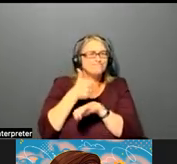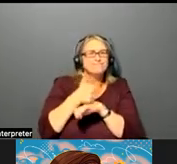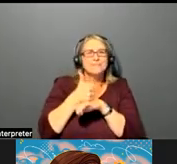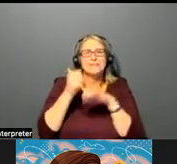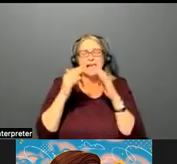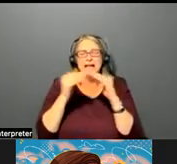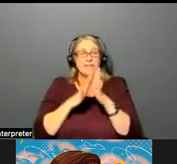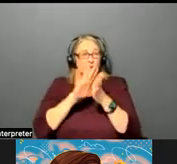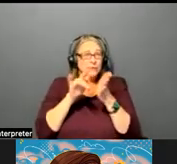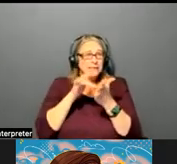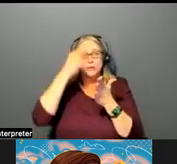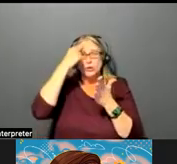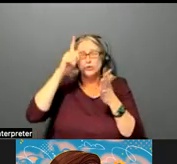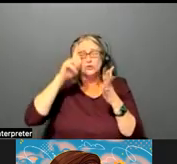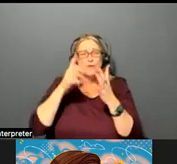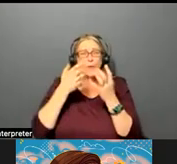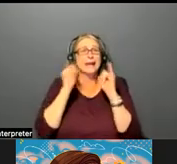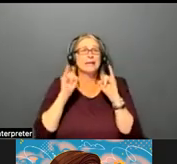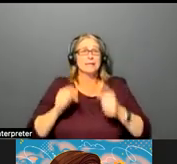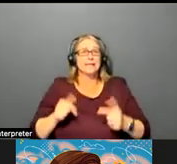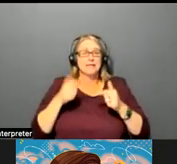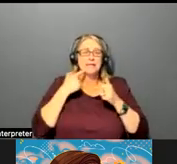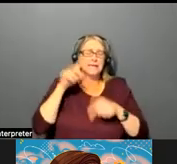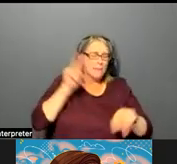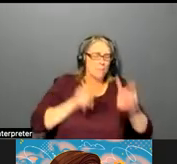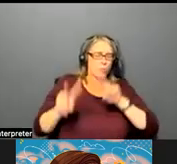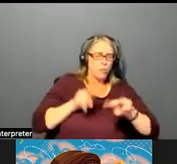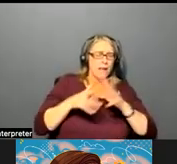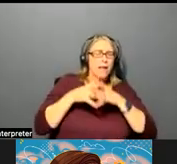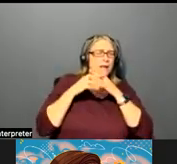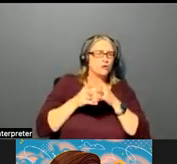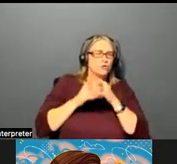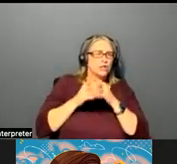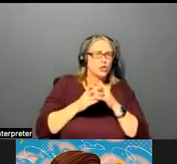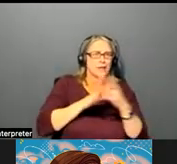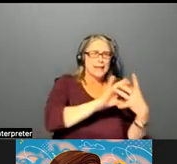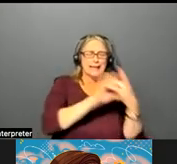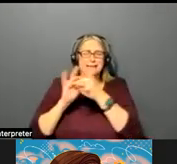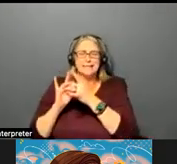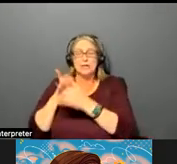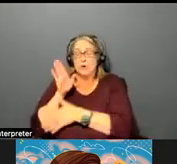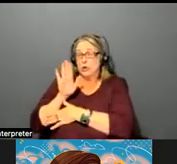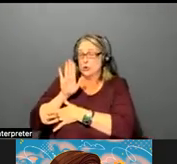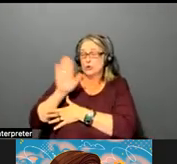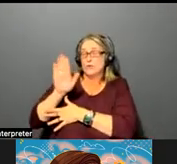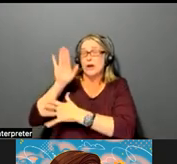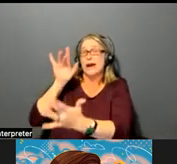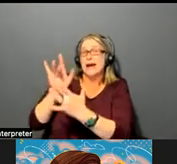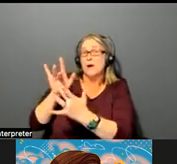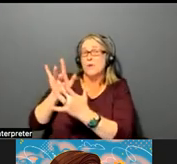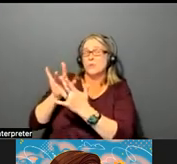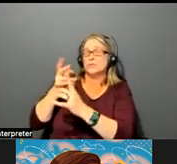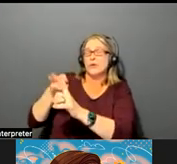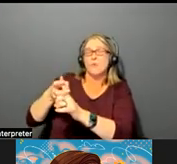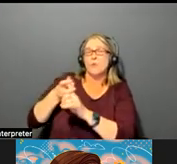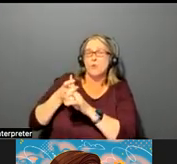of independent living can really look at intersectionality and apply it to their own outreach and recruitment